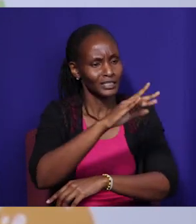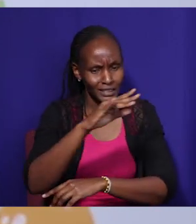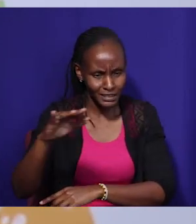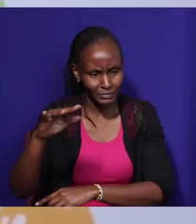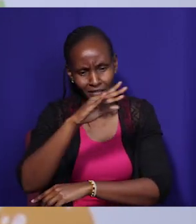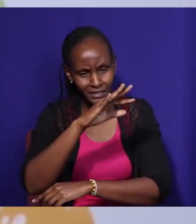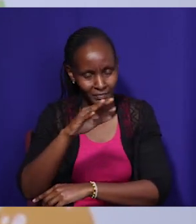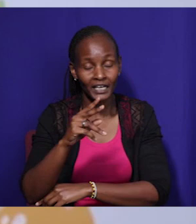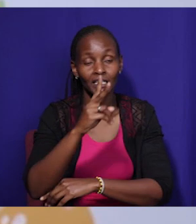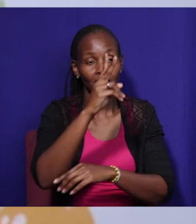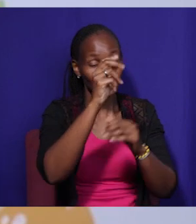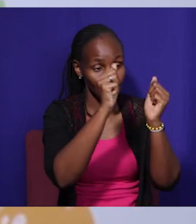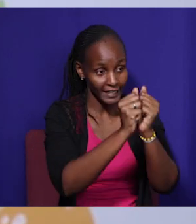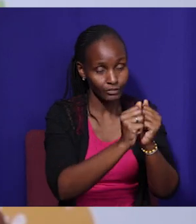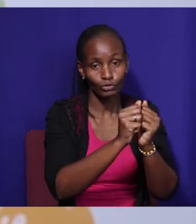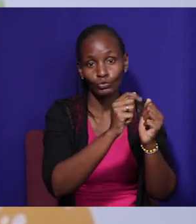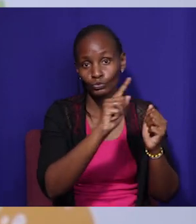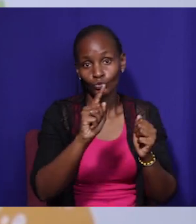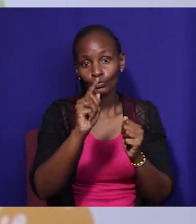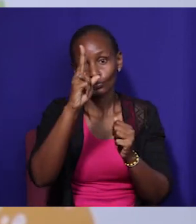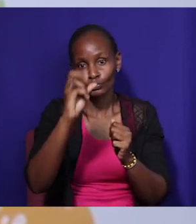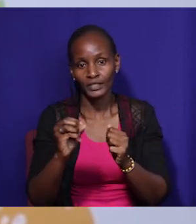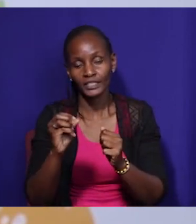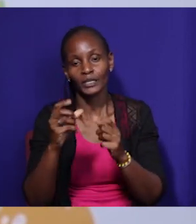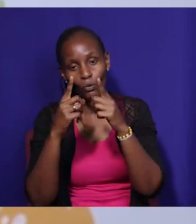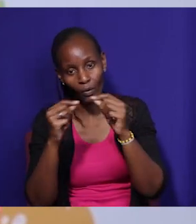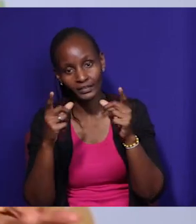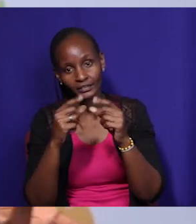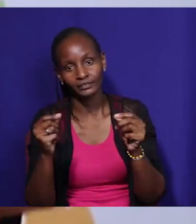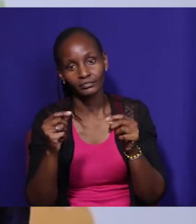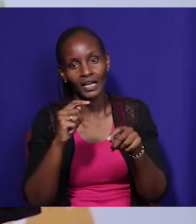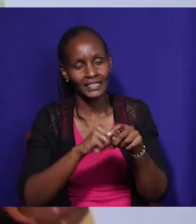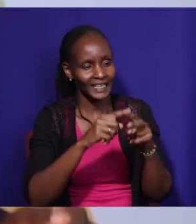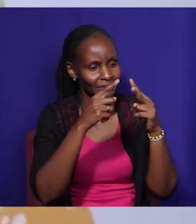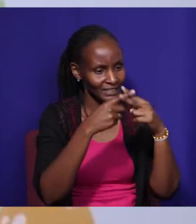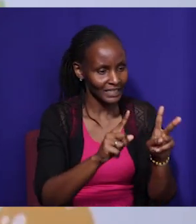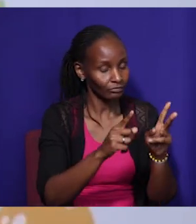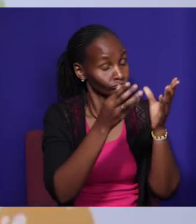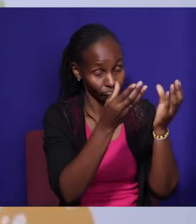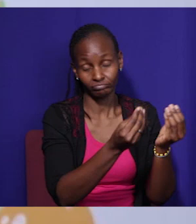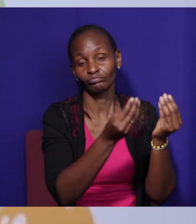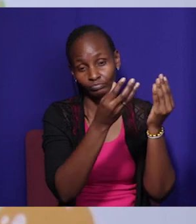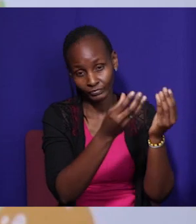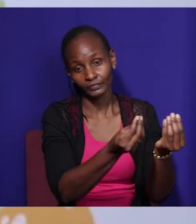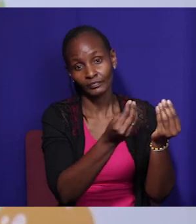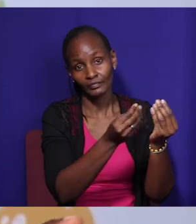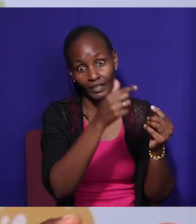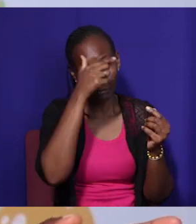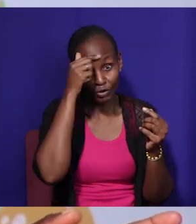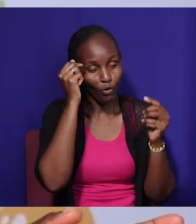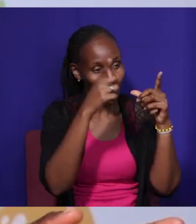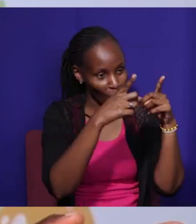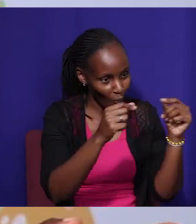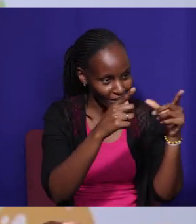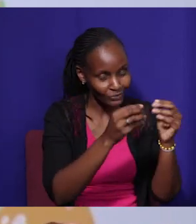to 20 words. And at the beginning, oh, it was so easy because the words